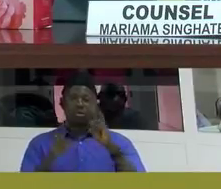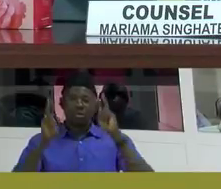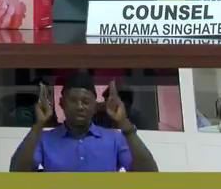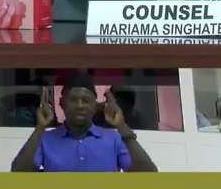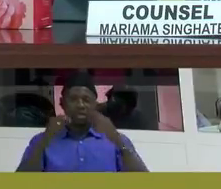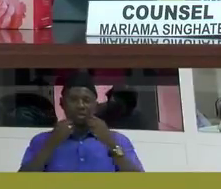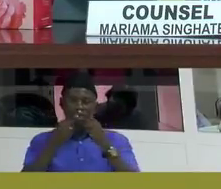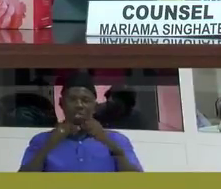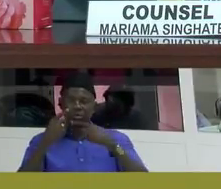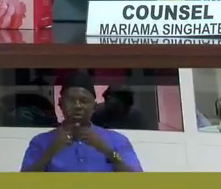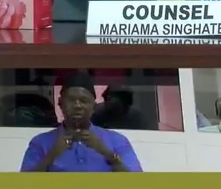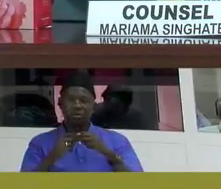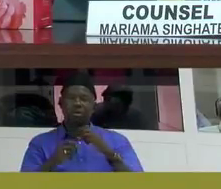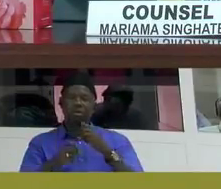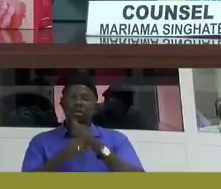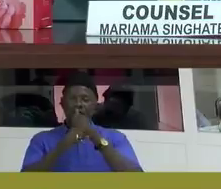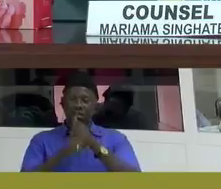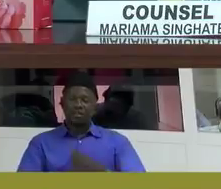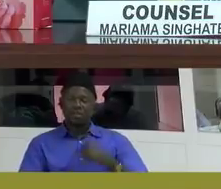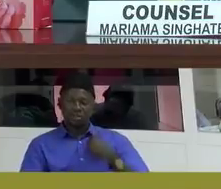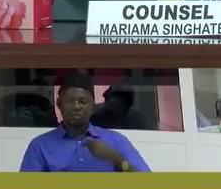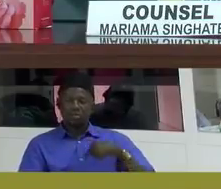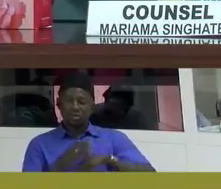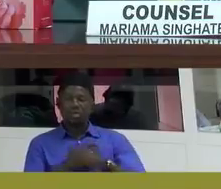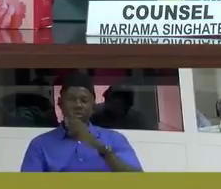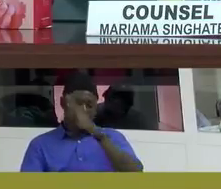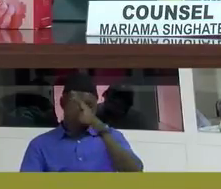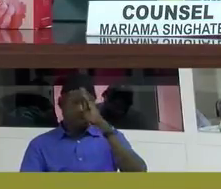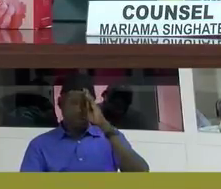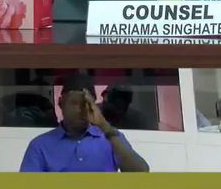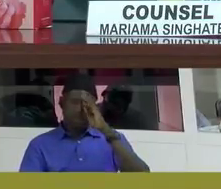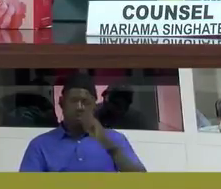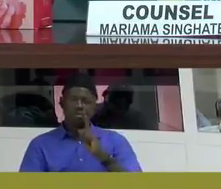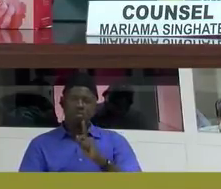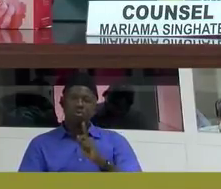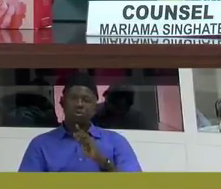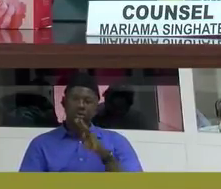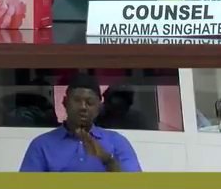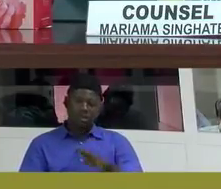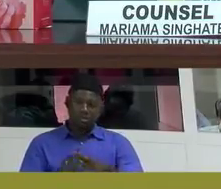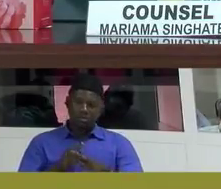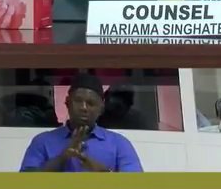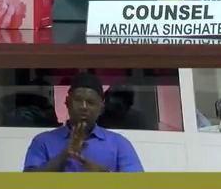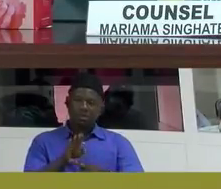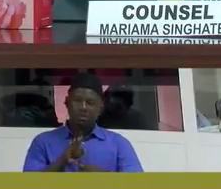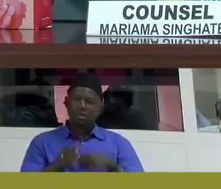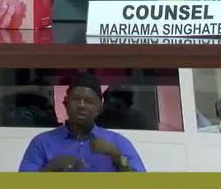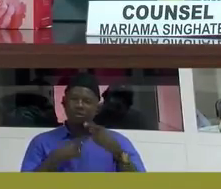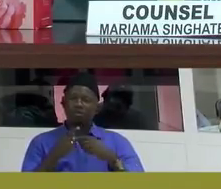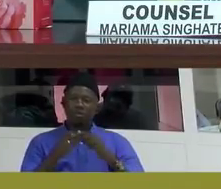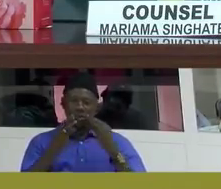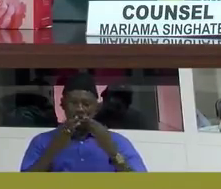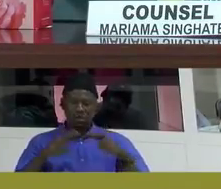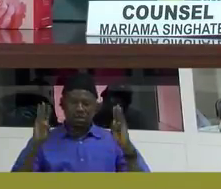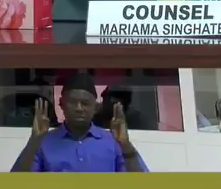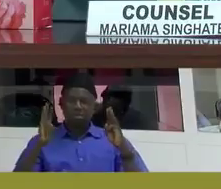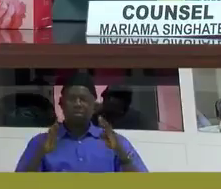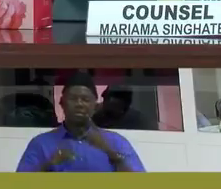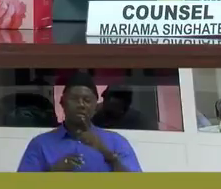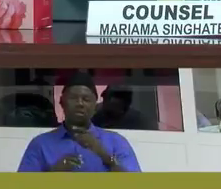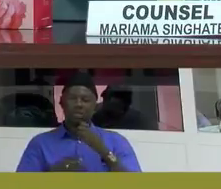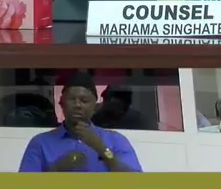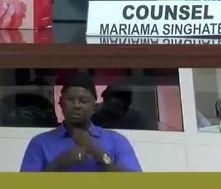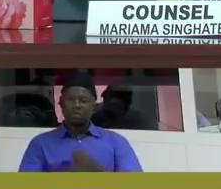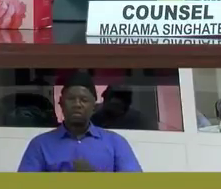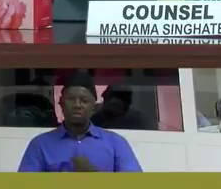But step by step, after the declaration, the Christian community did not